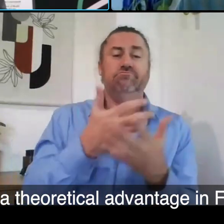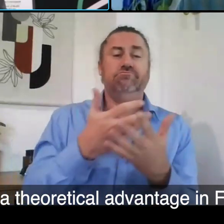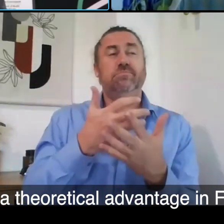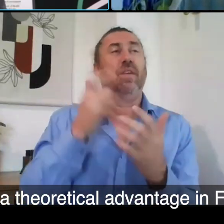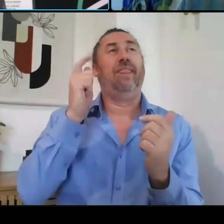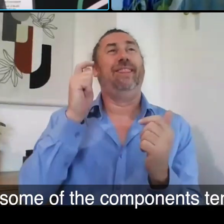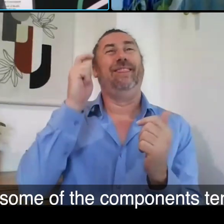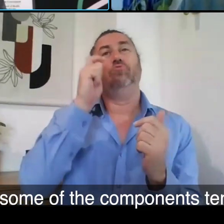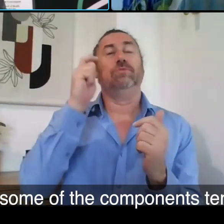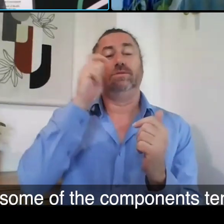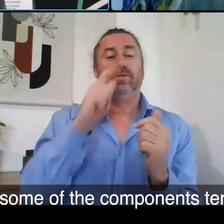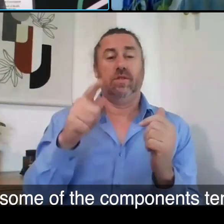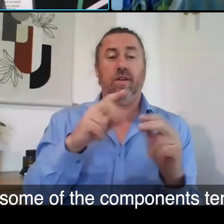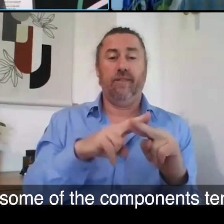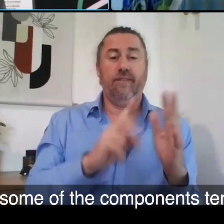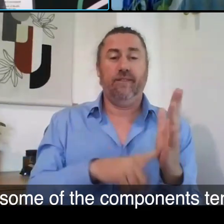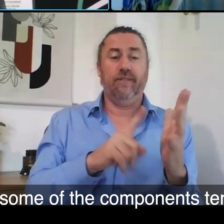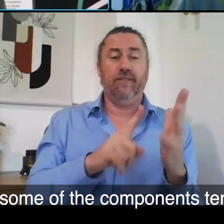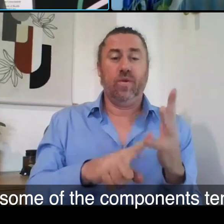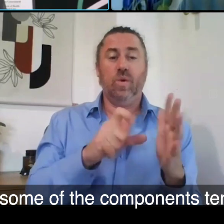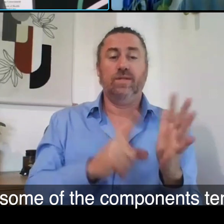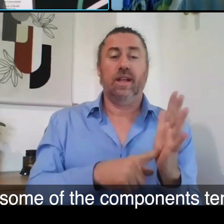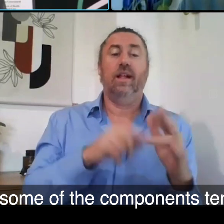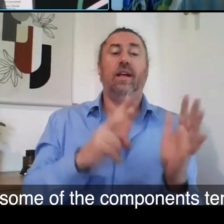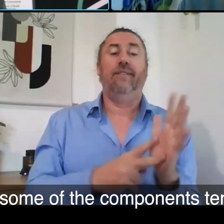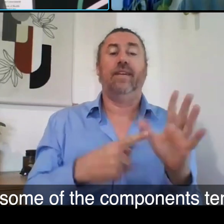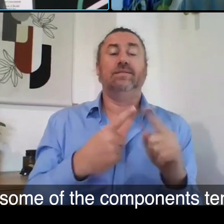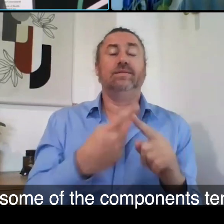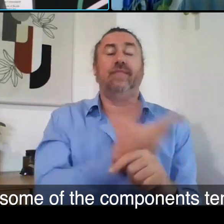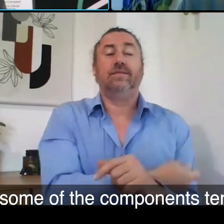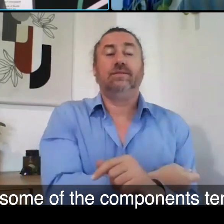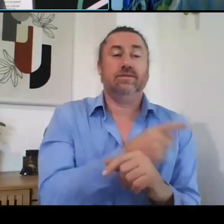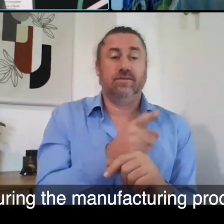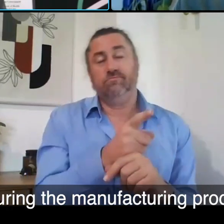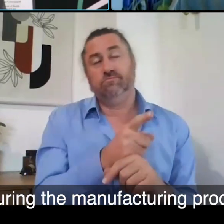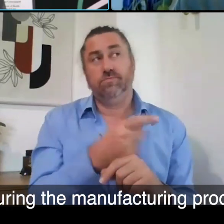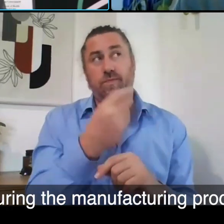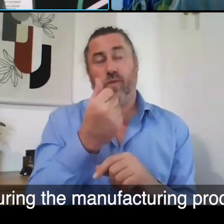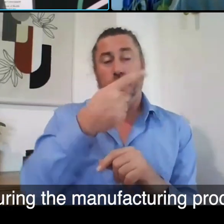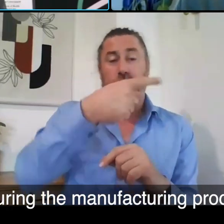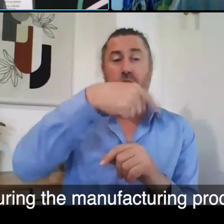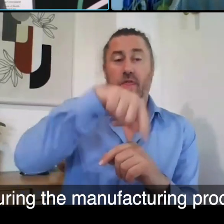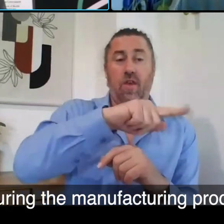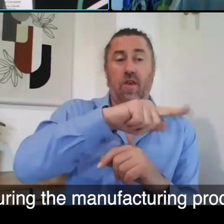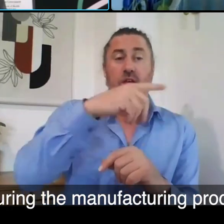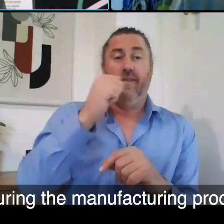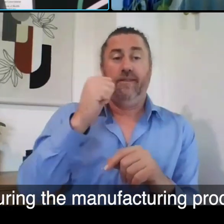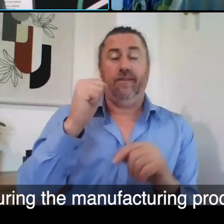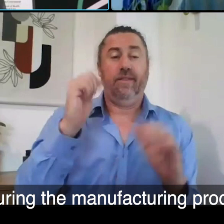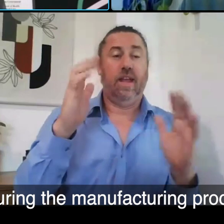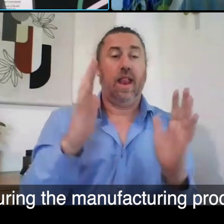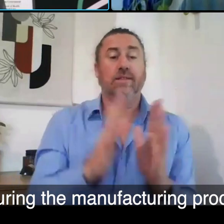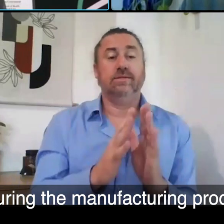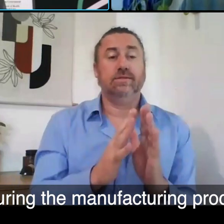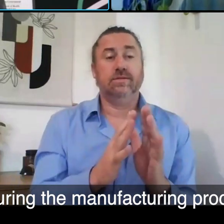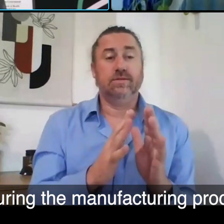advantage in flu cell vax insofar as some of the components tend to have less drift during